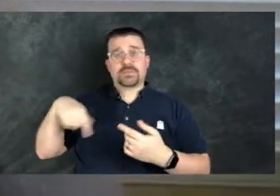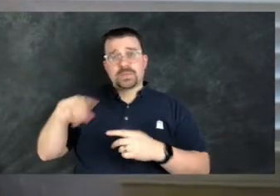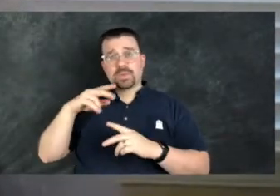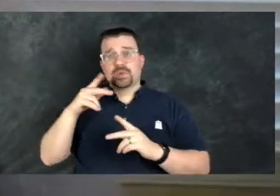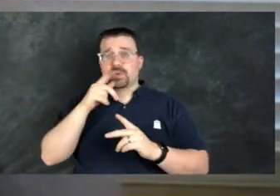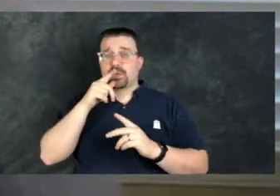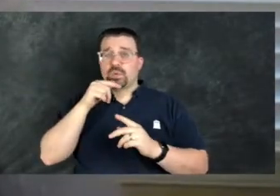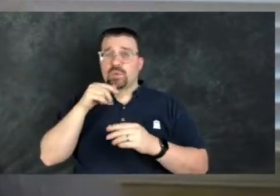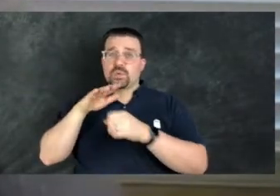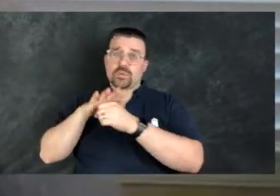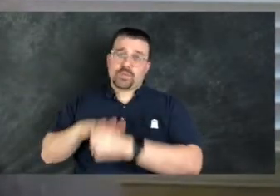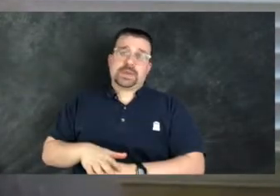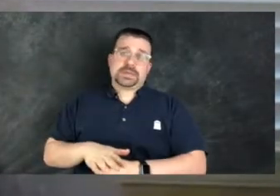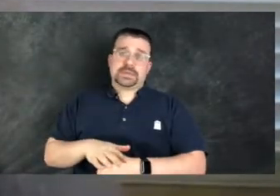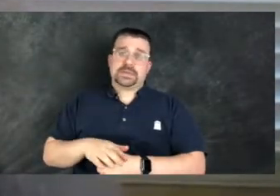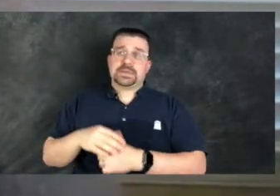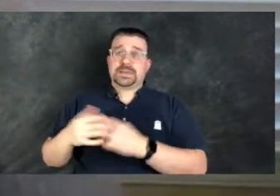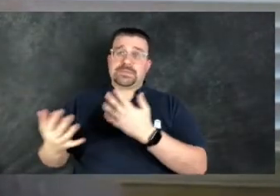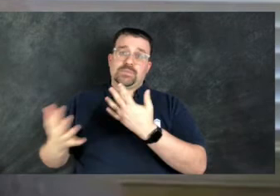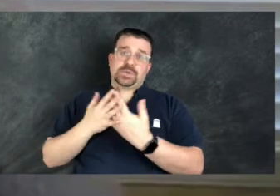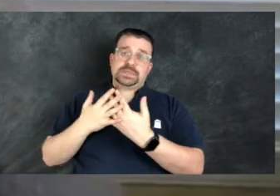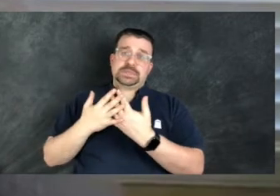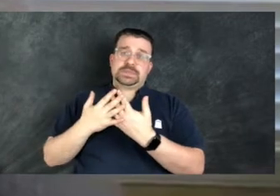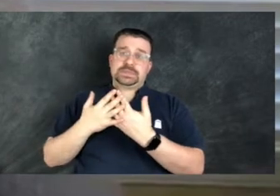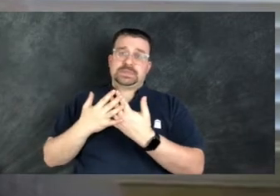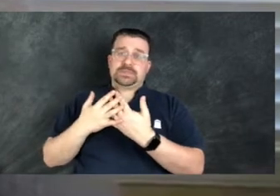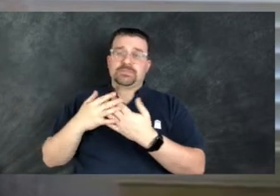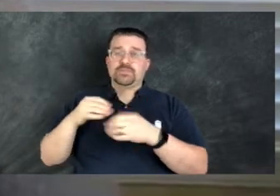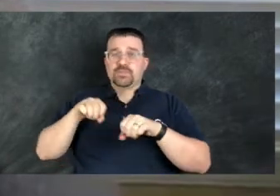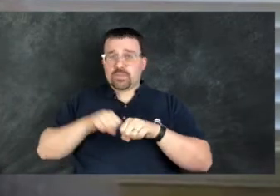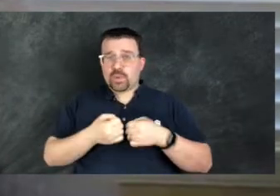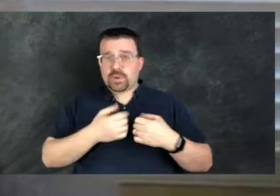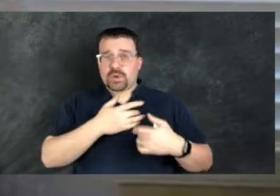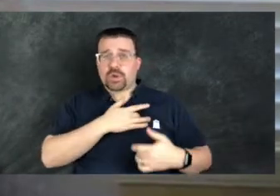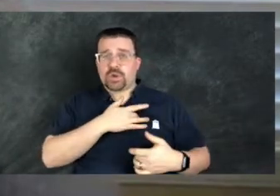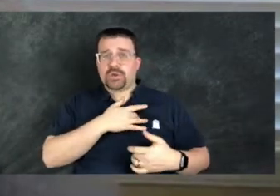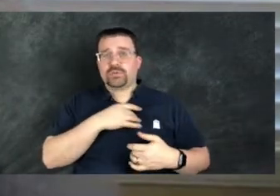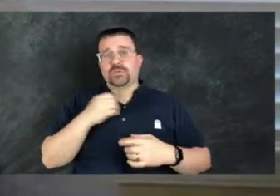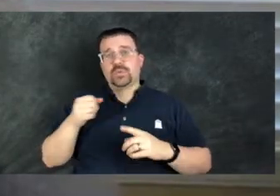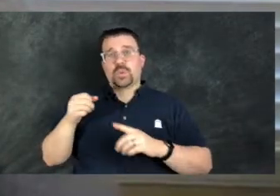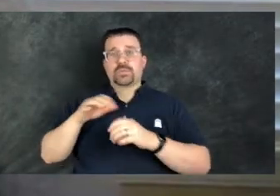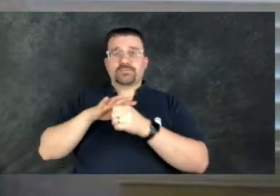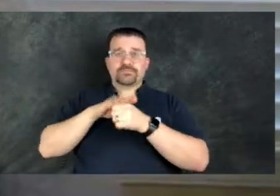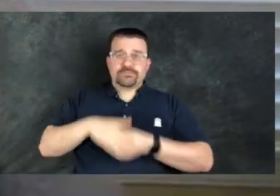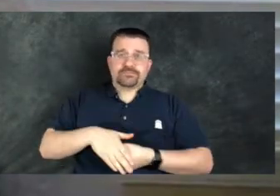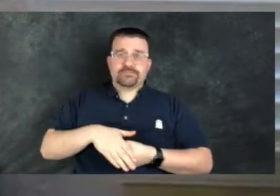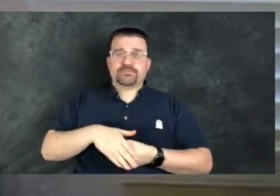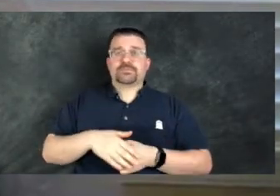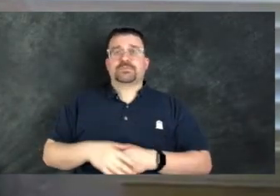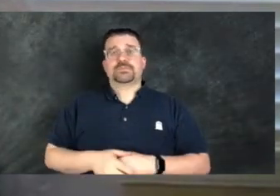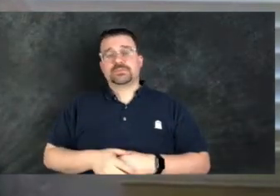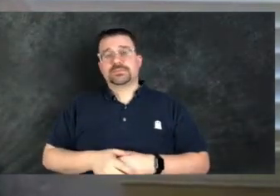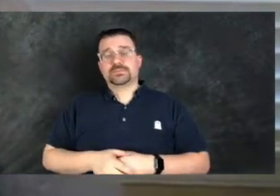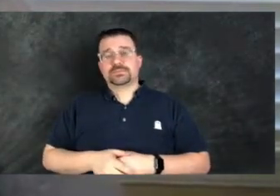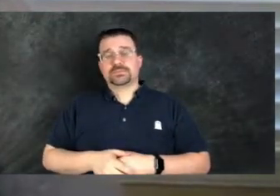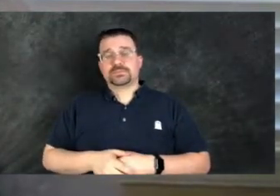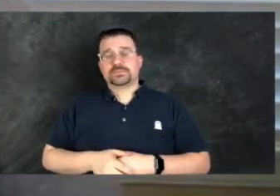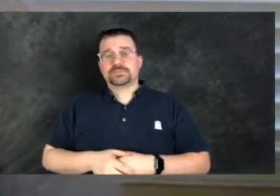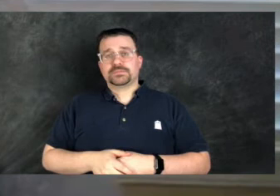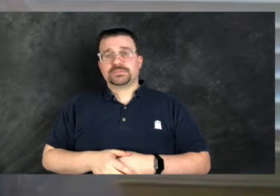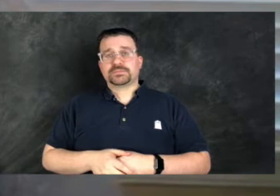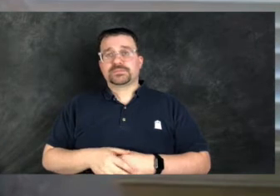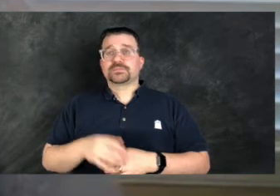are oppressed, imprisoned, brokenhearted, or beaten down. And we give